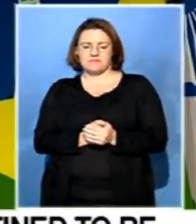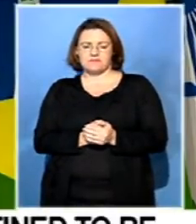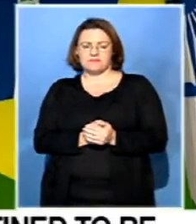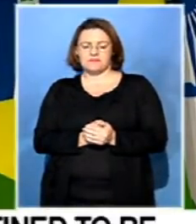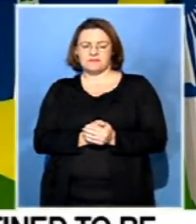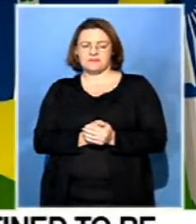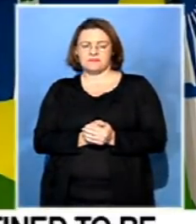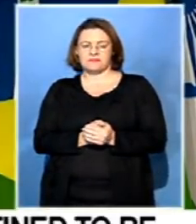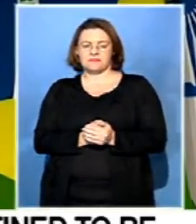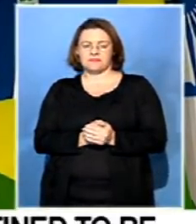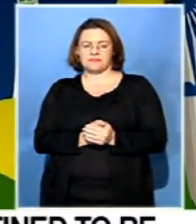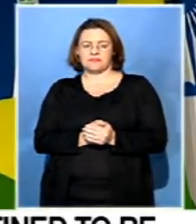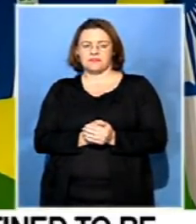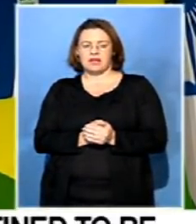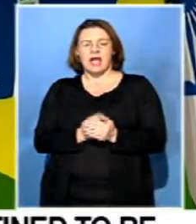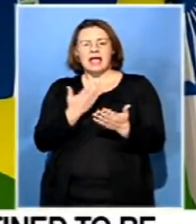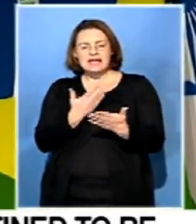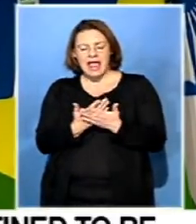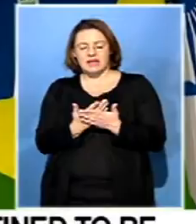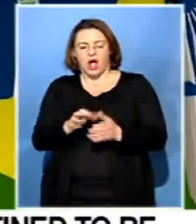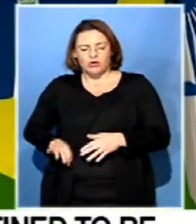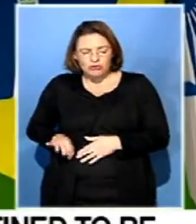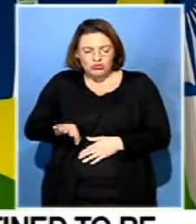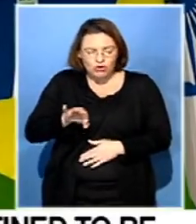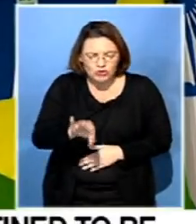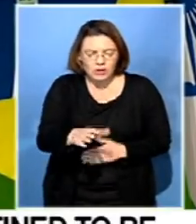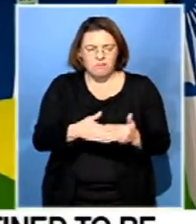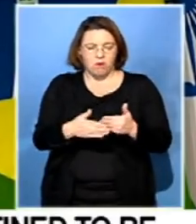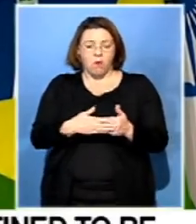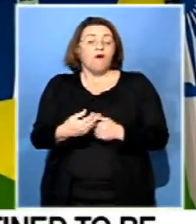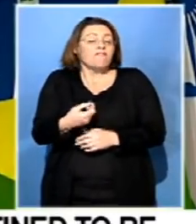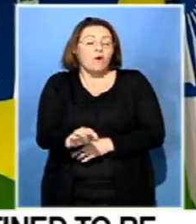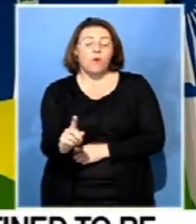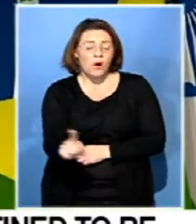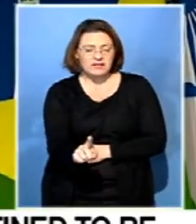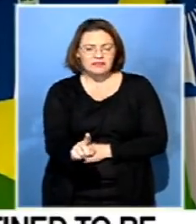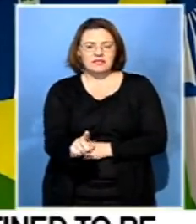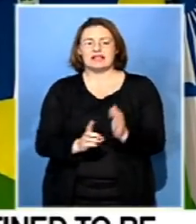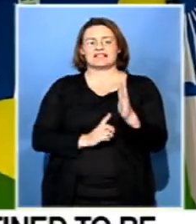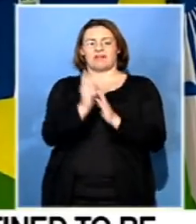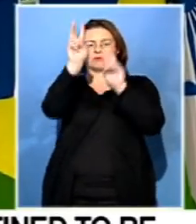we will be able to make even greater contribution to peace and development